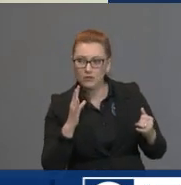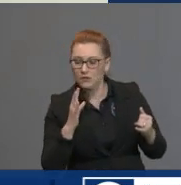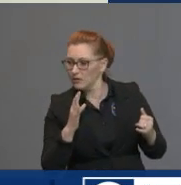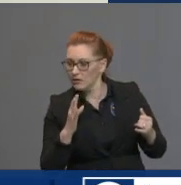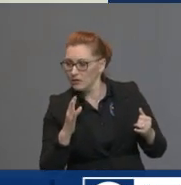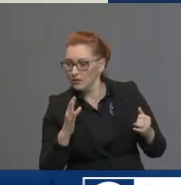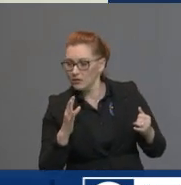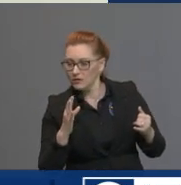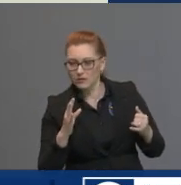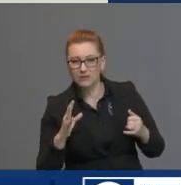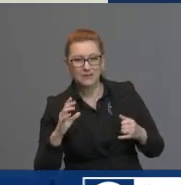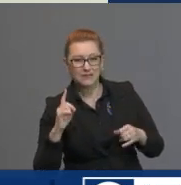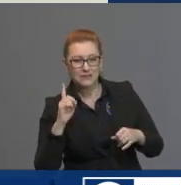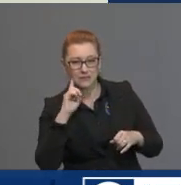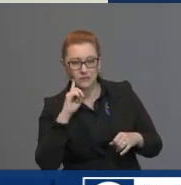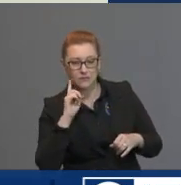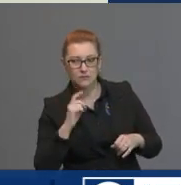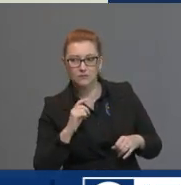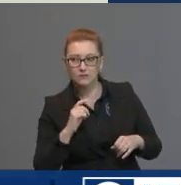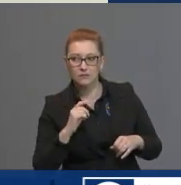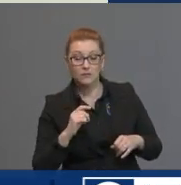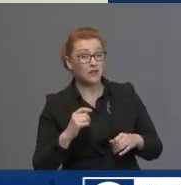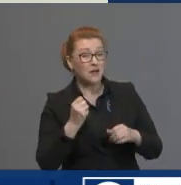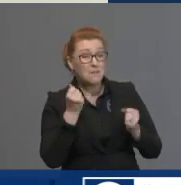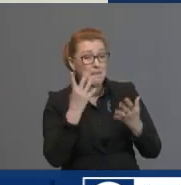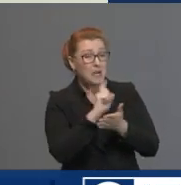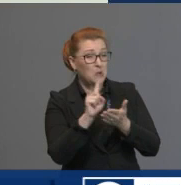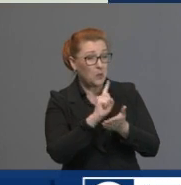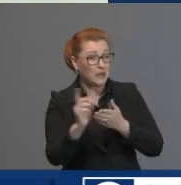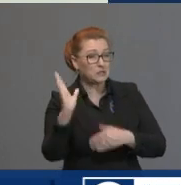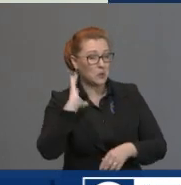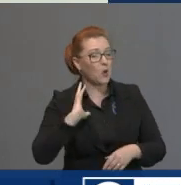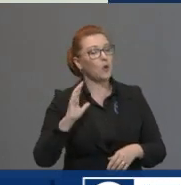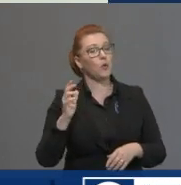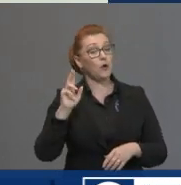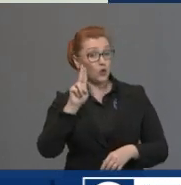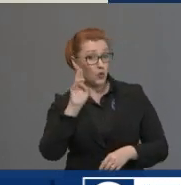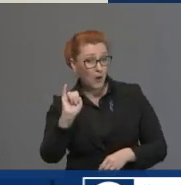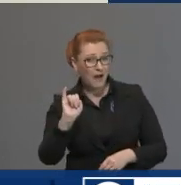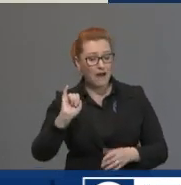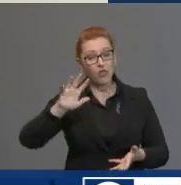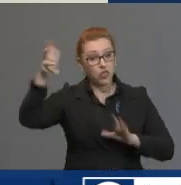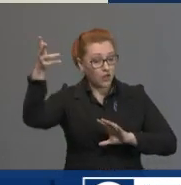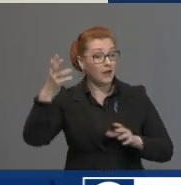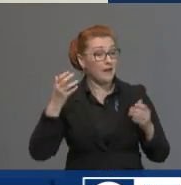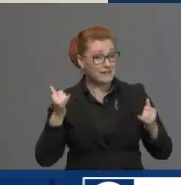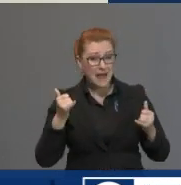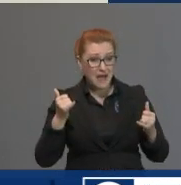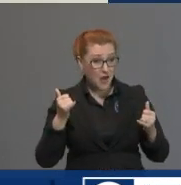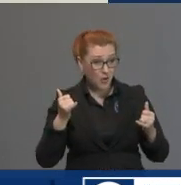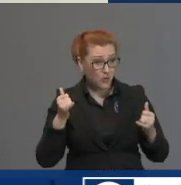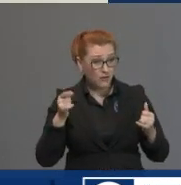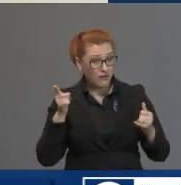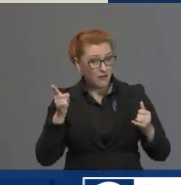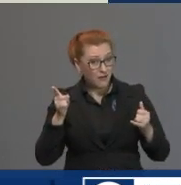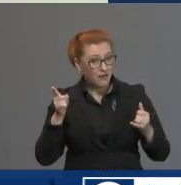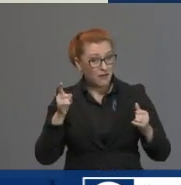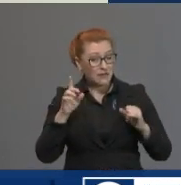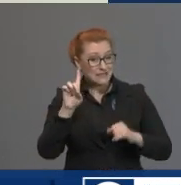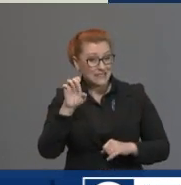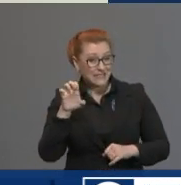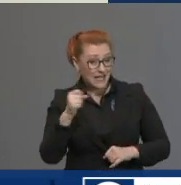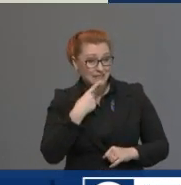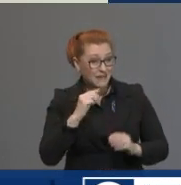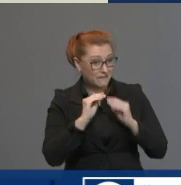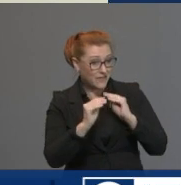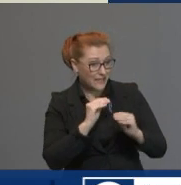entitled. So weeks ago we were promised by Tom Betlock it's being fixed. So why are we still getting people who are not getting their aid? What I would say on